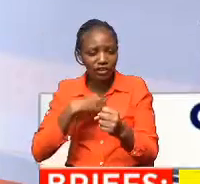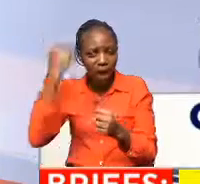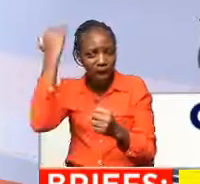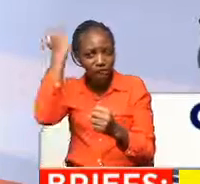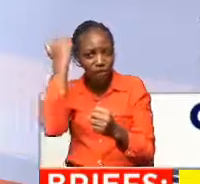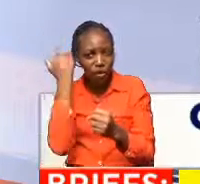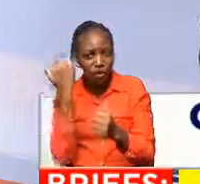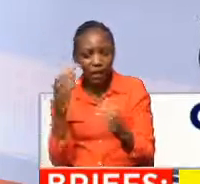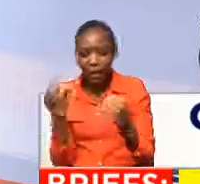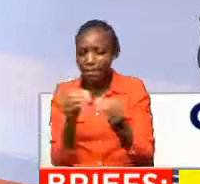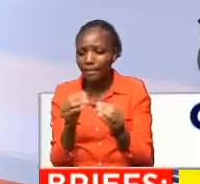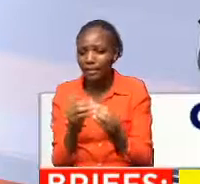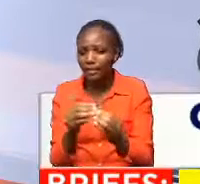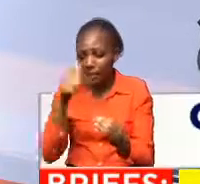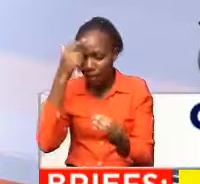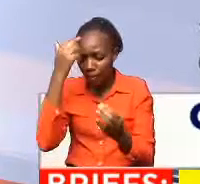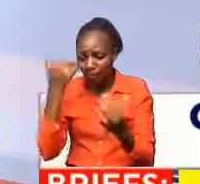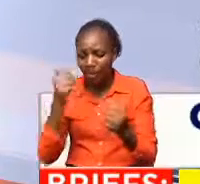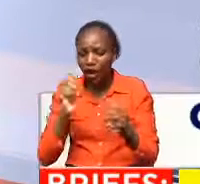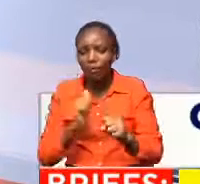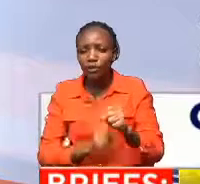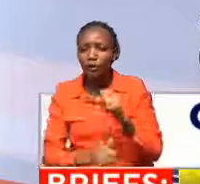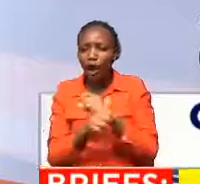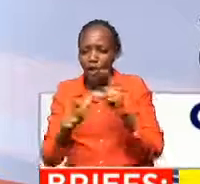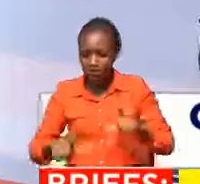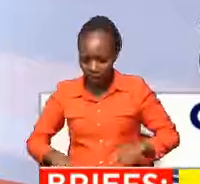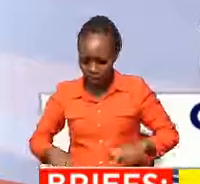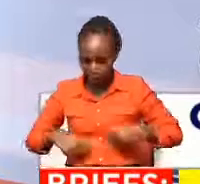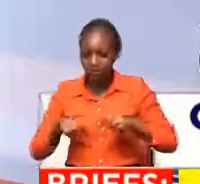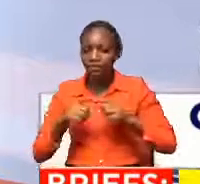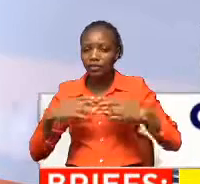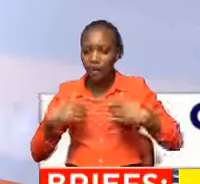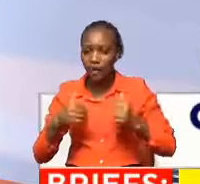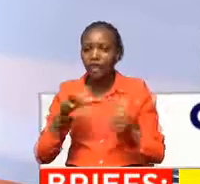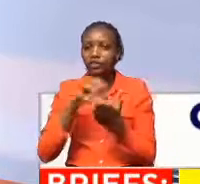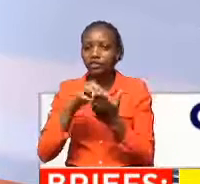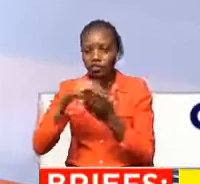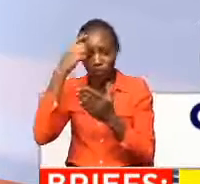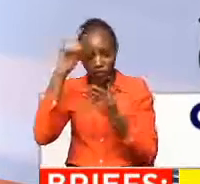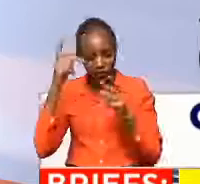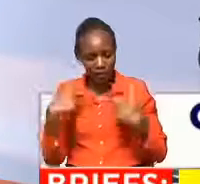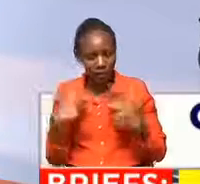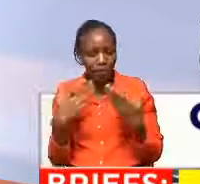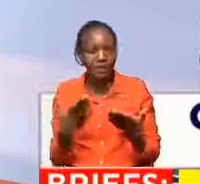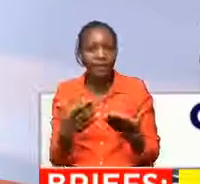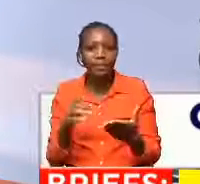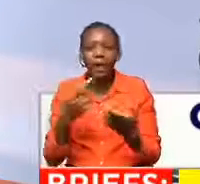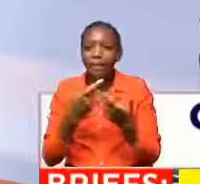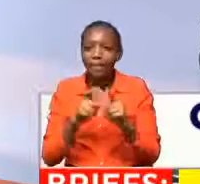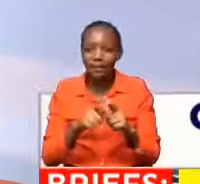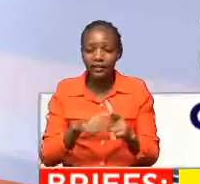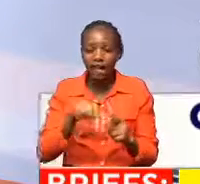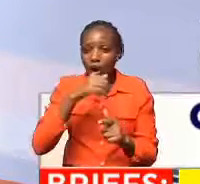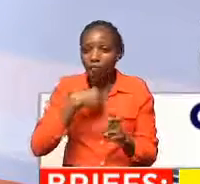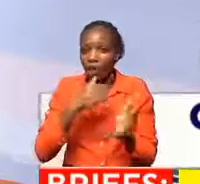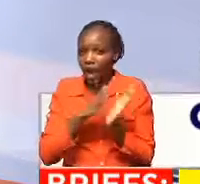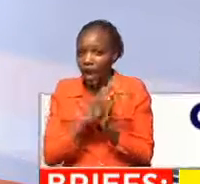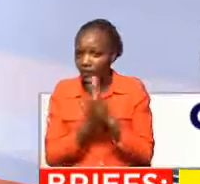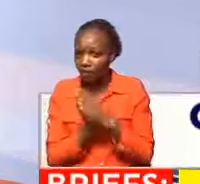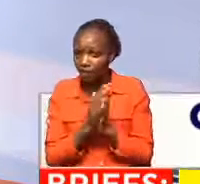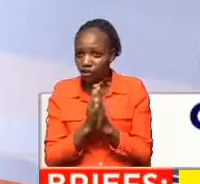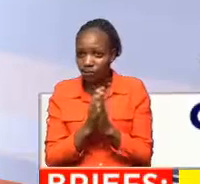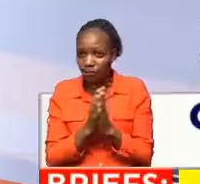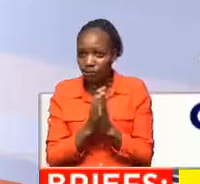time as it would pose a health risk to both court staff, litigants and the accused. But as Leangari reports, judges will continue